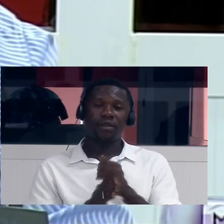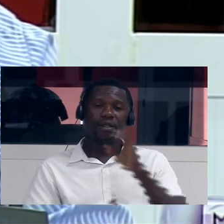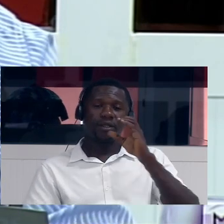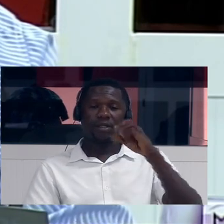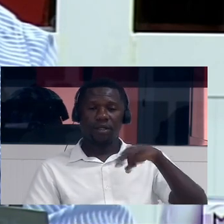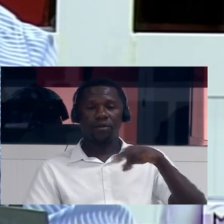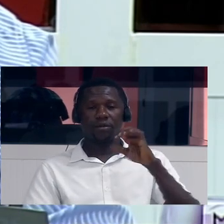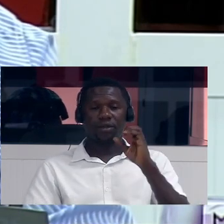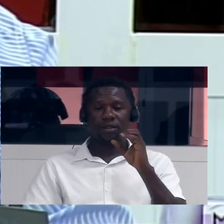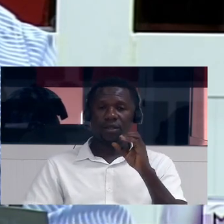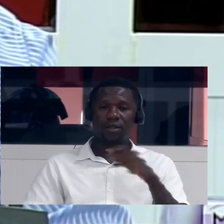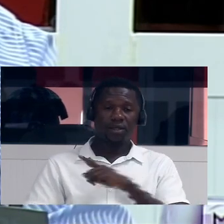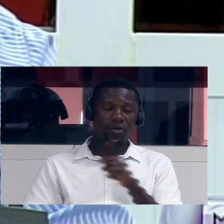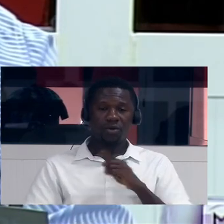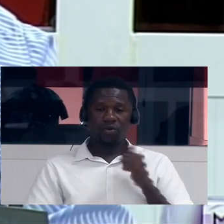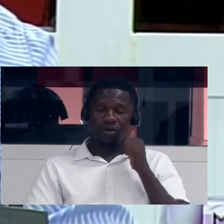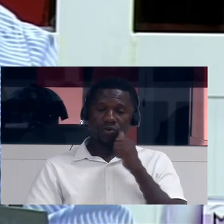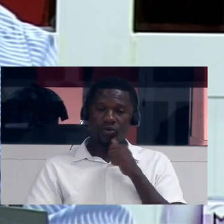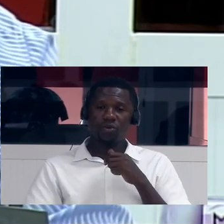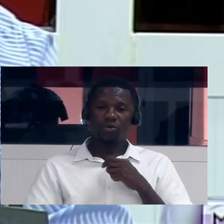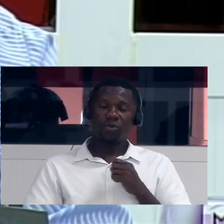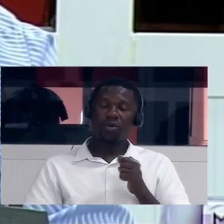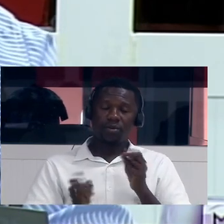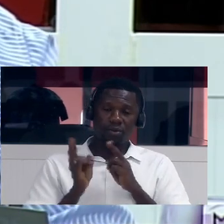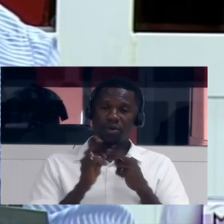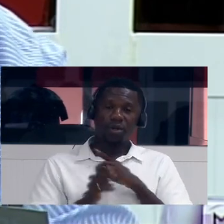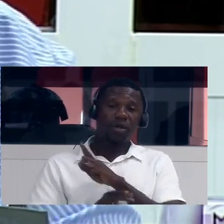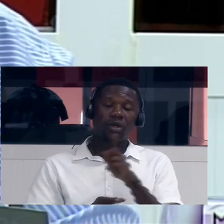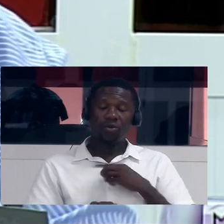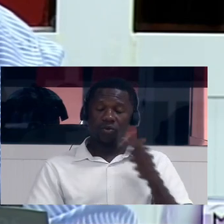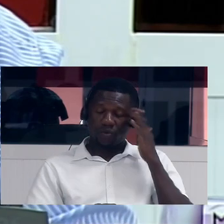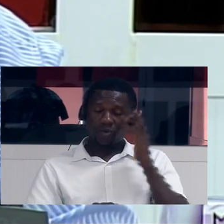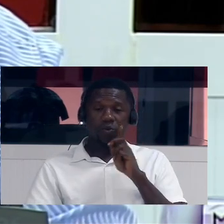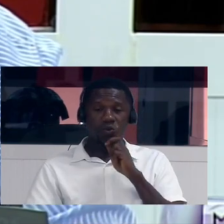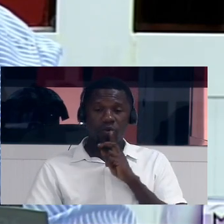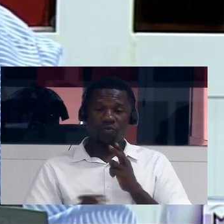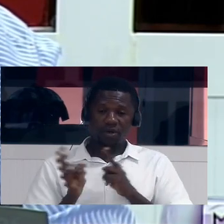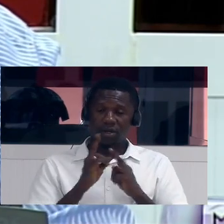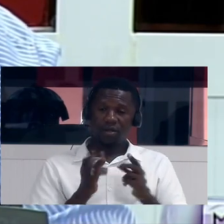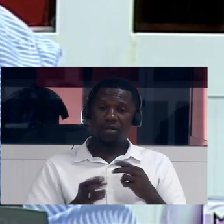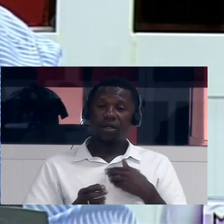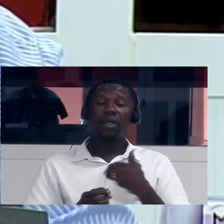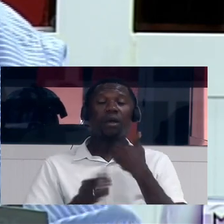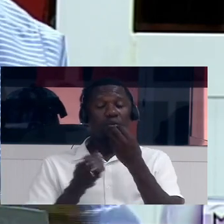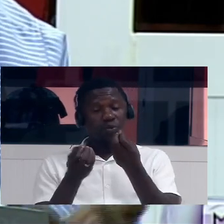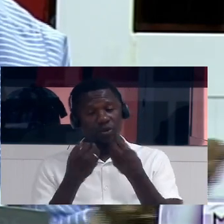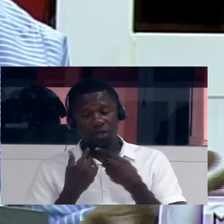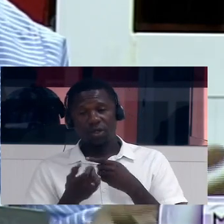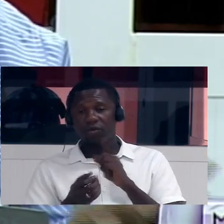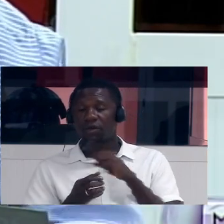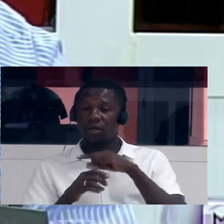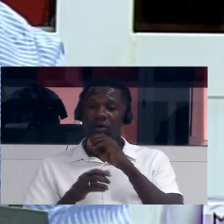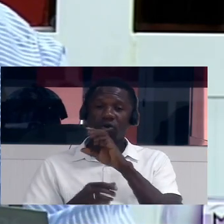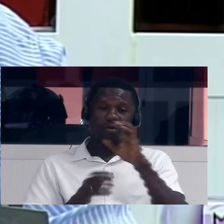They are not the ones who used ammunition. They are not the ones who fired. They are supposed to tell me what they know in terms of information that they got. If I don't